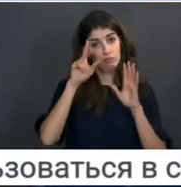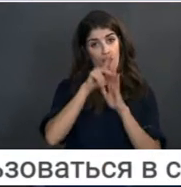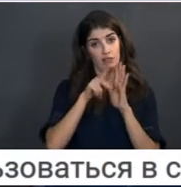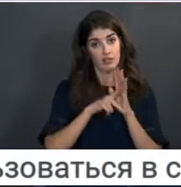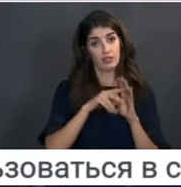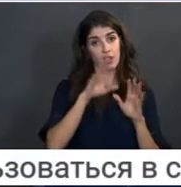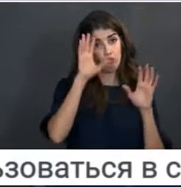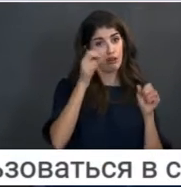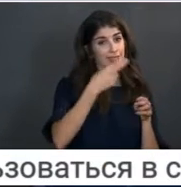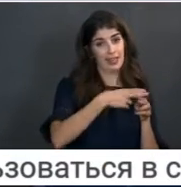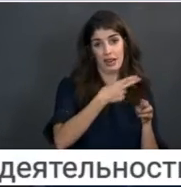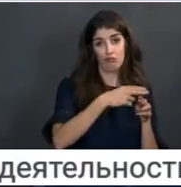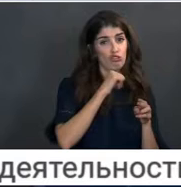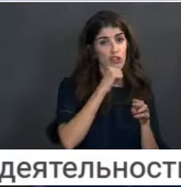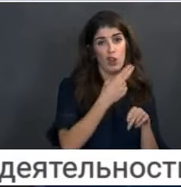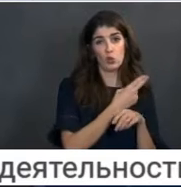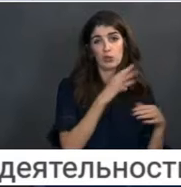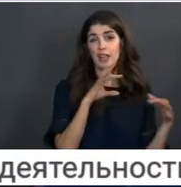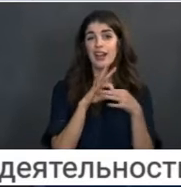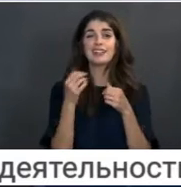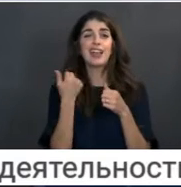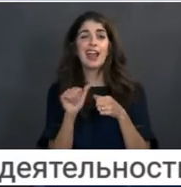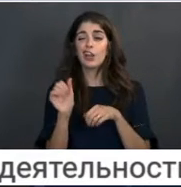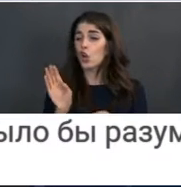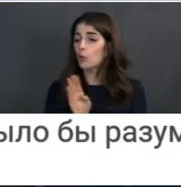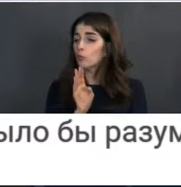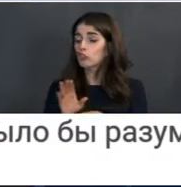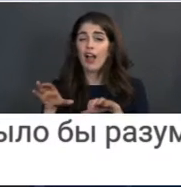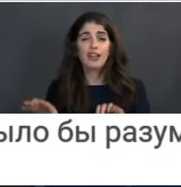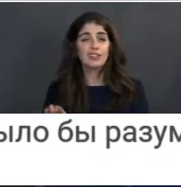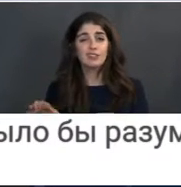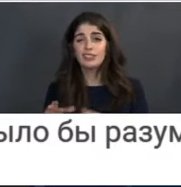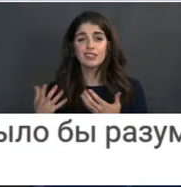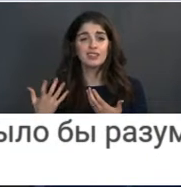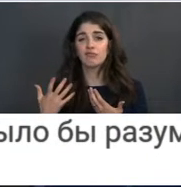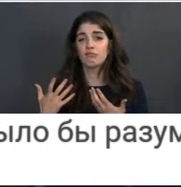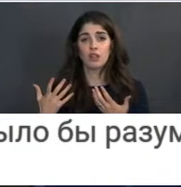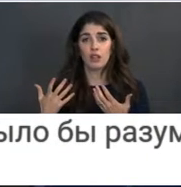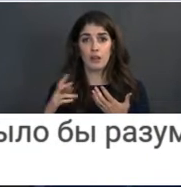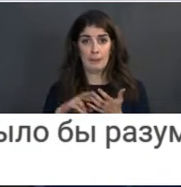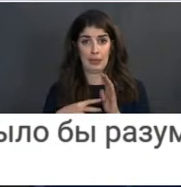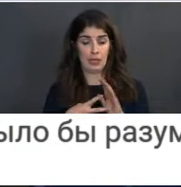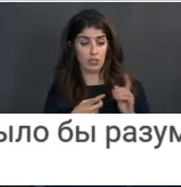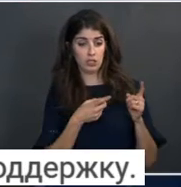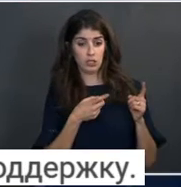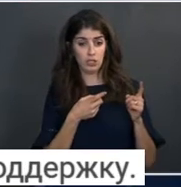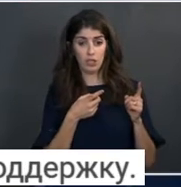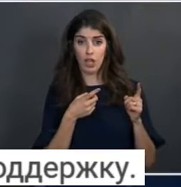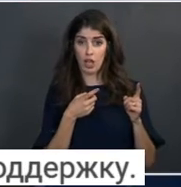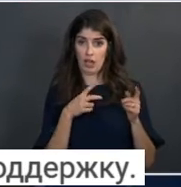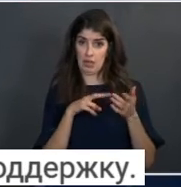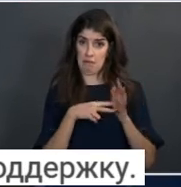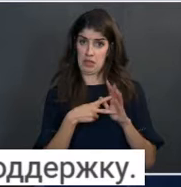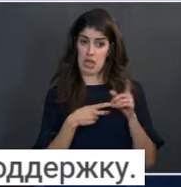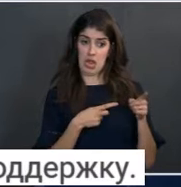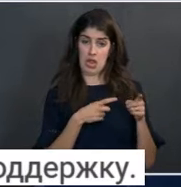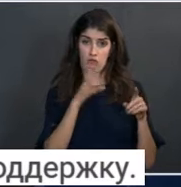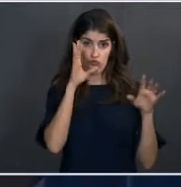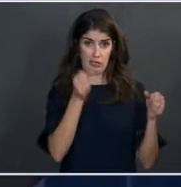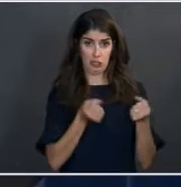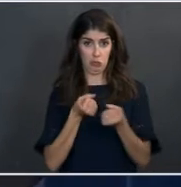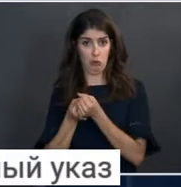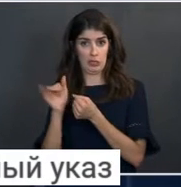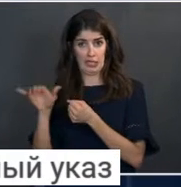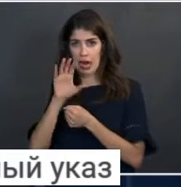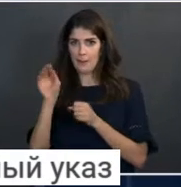president's name should not be used in connection with any commercial activities to suggest or in any way that could reasonably be understood to imply his endorsement or